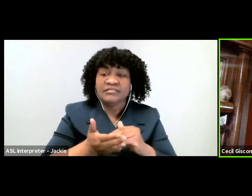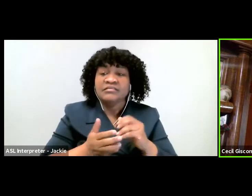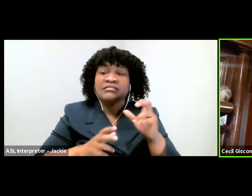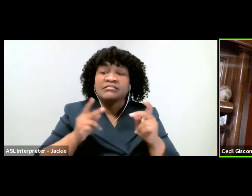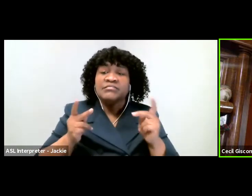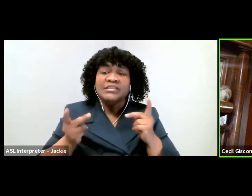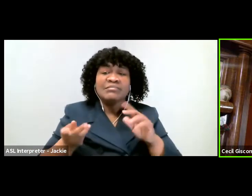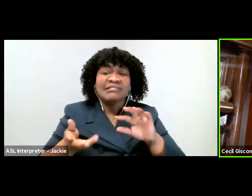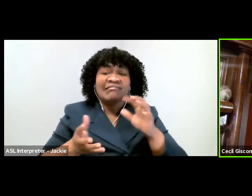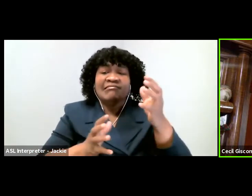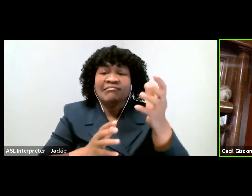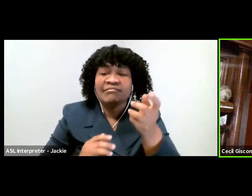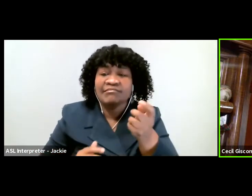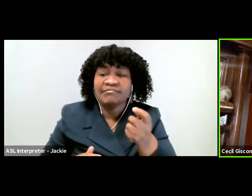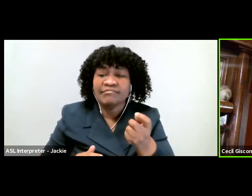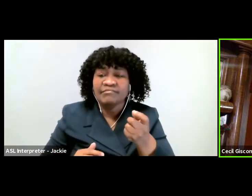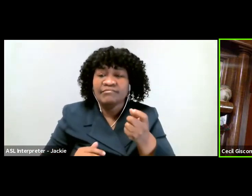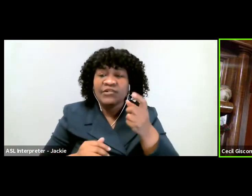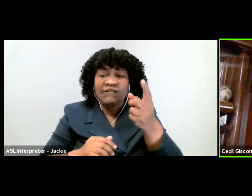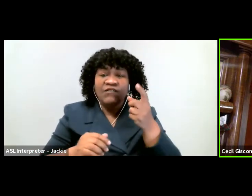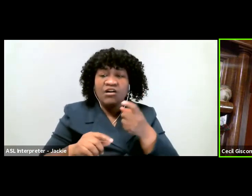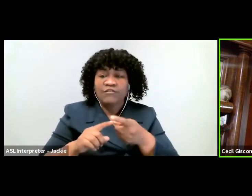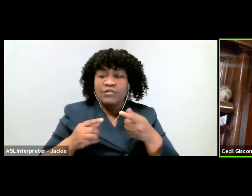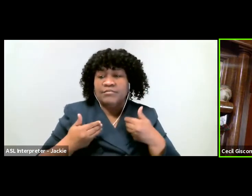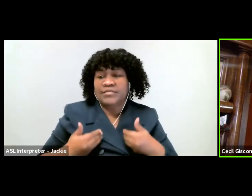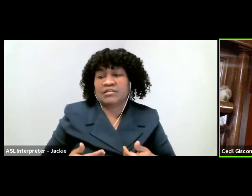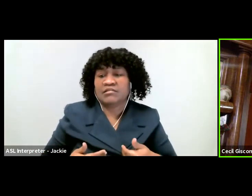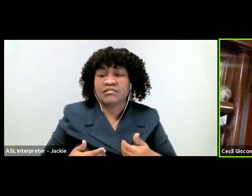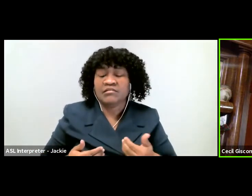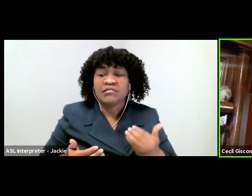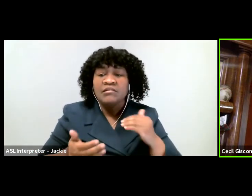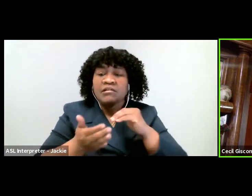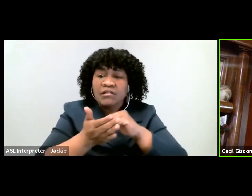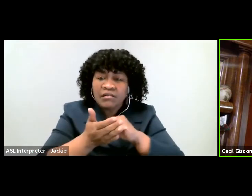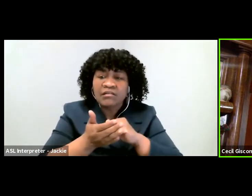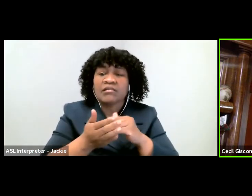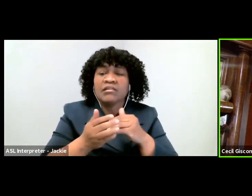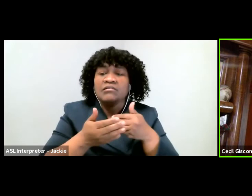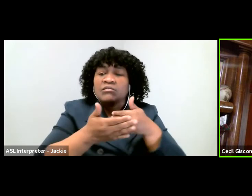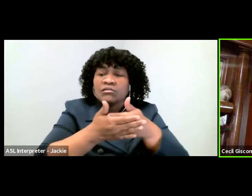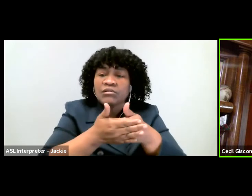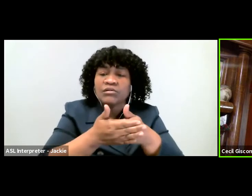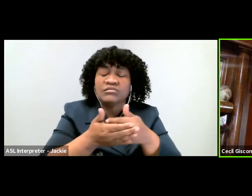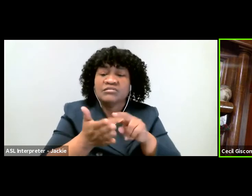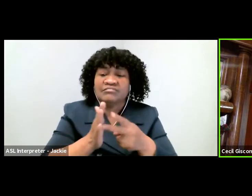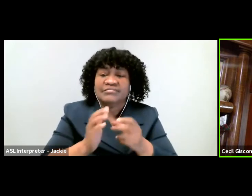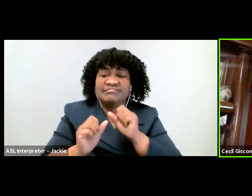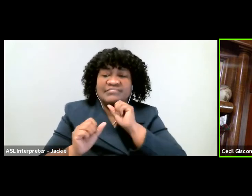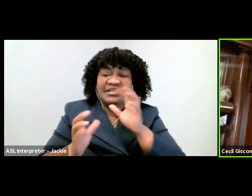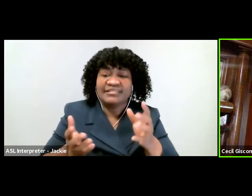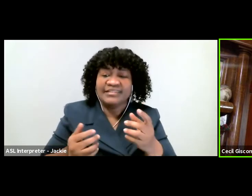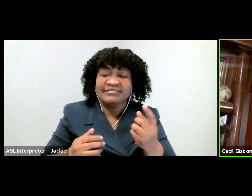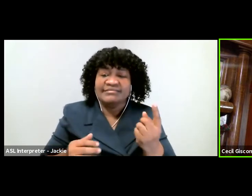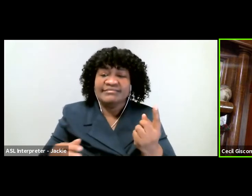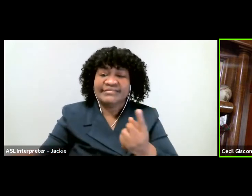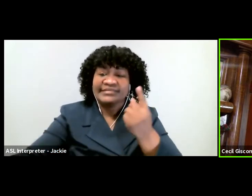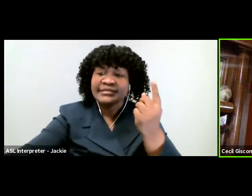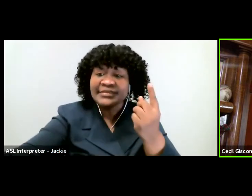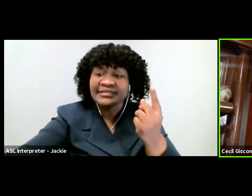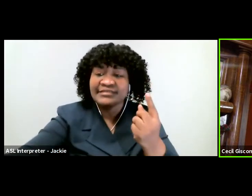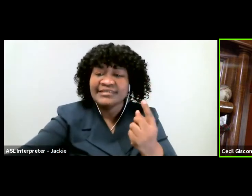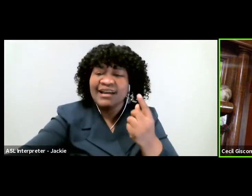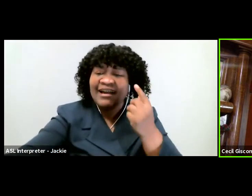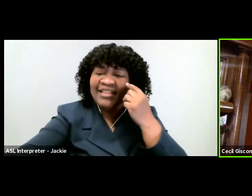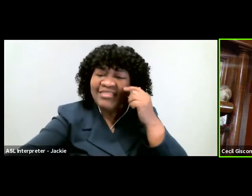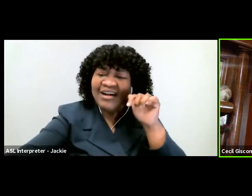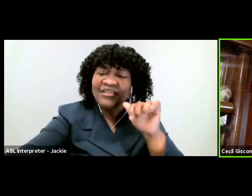is tattered in such. Far be it from me. One's close to nothing. Something